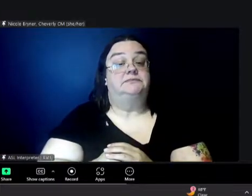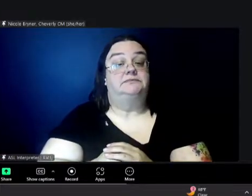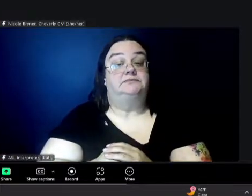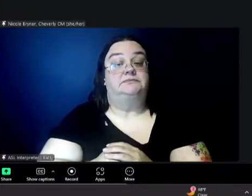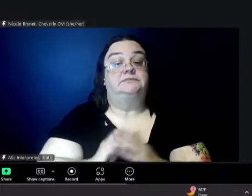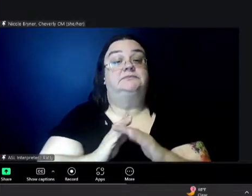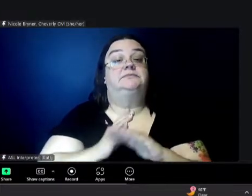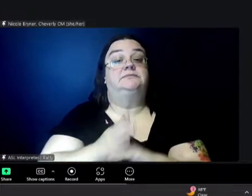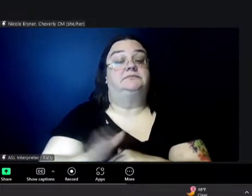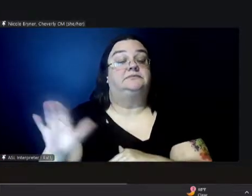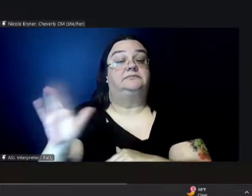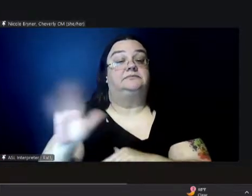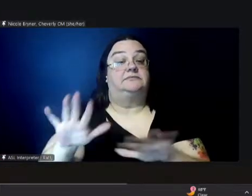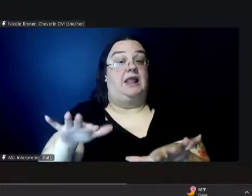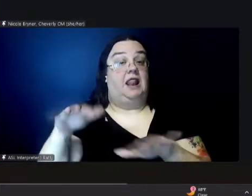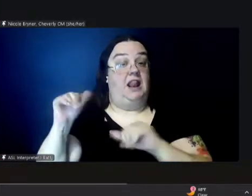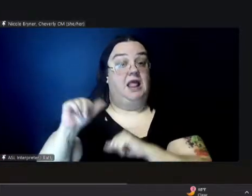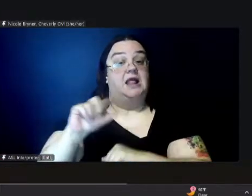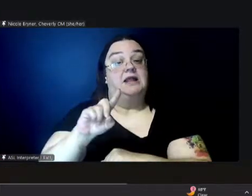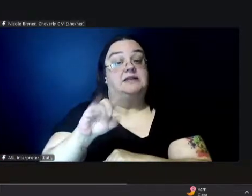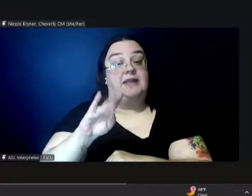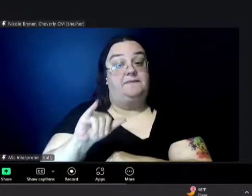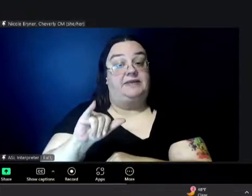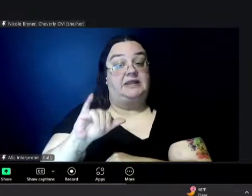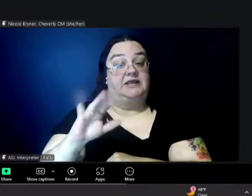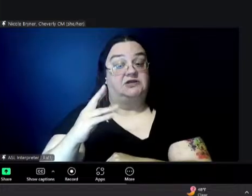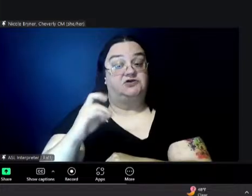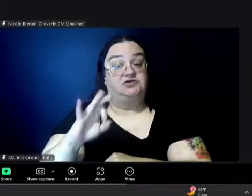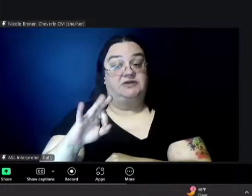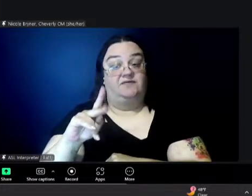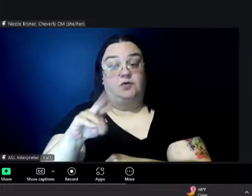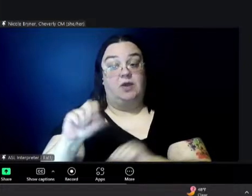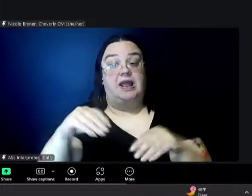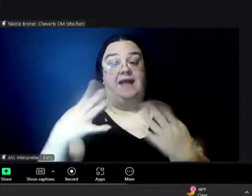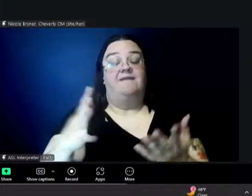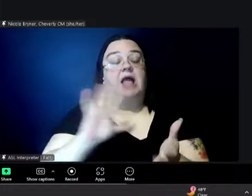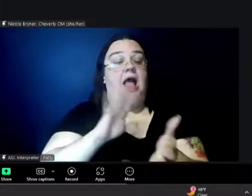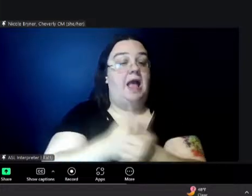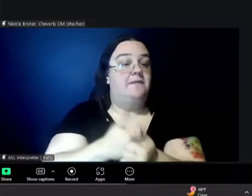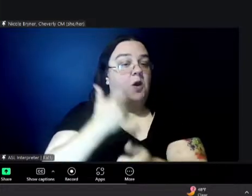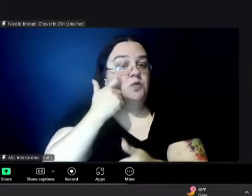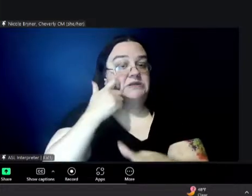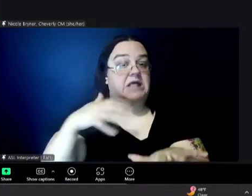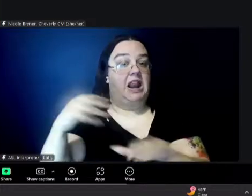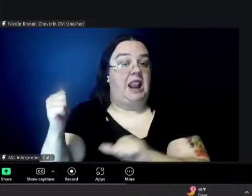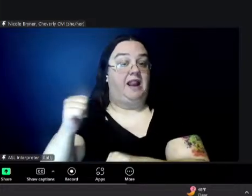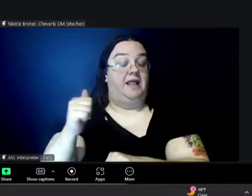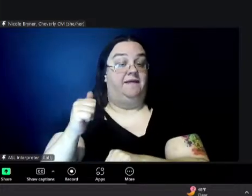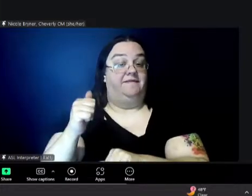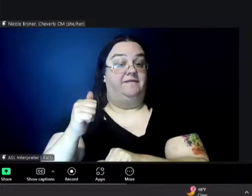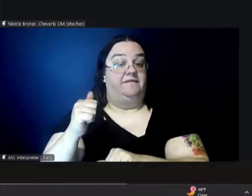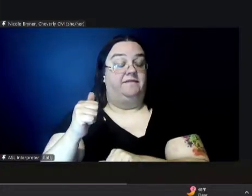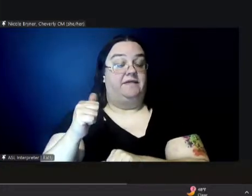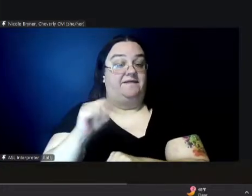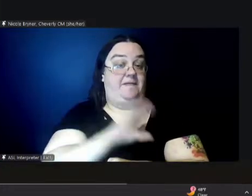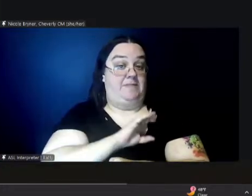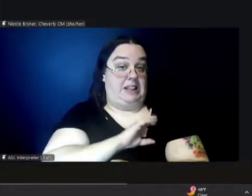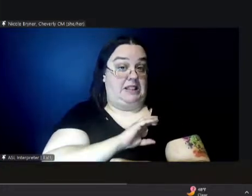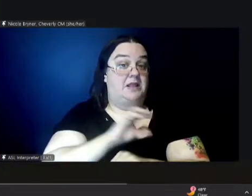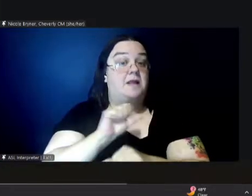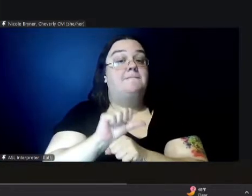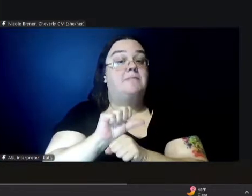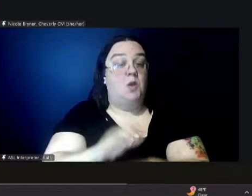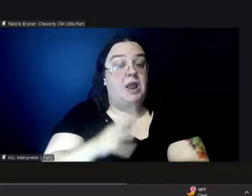After their departure, Deputy Chief Kraus provided an update on a recent departure of an employee from the police department and explained the details